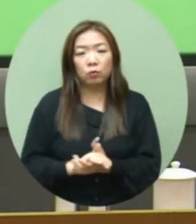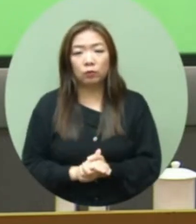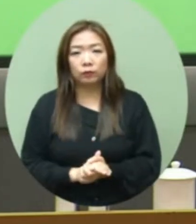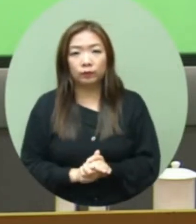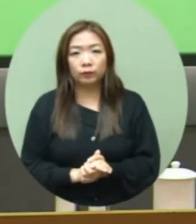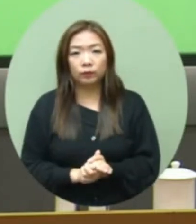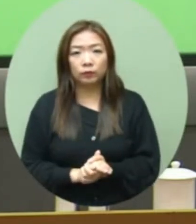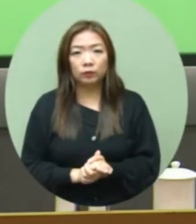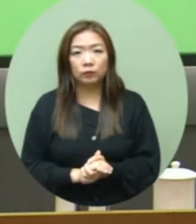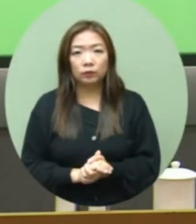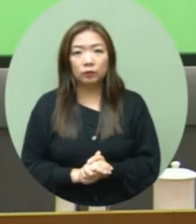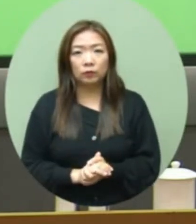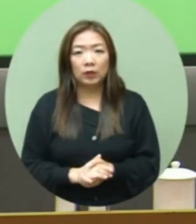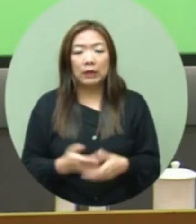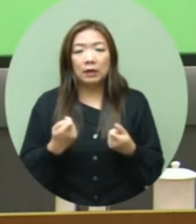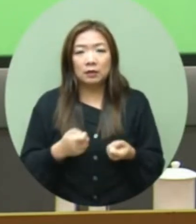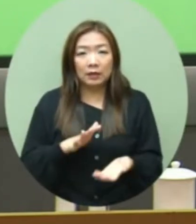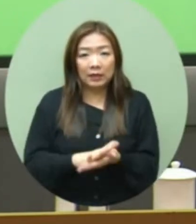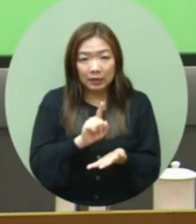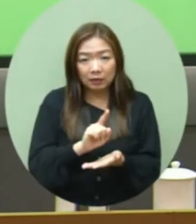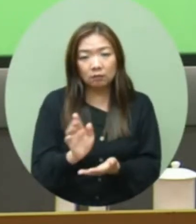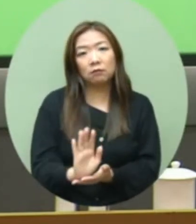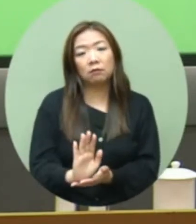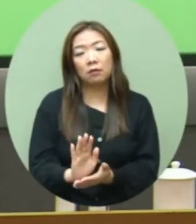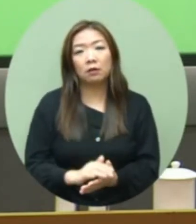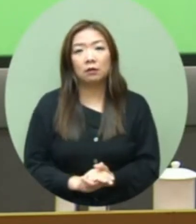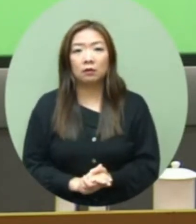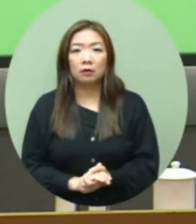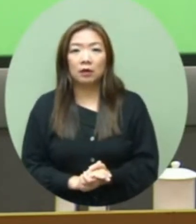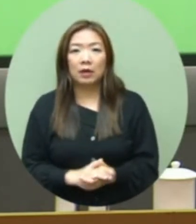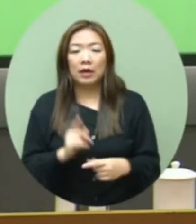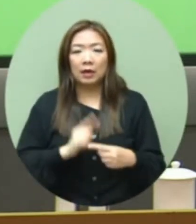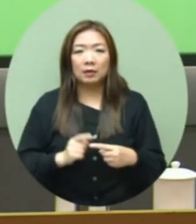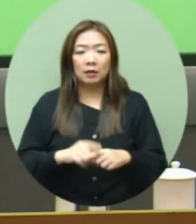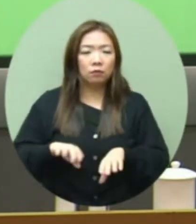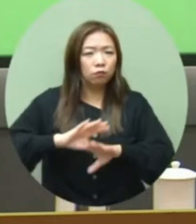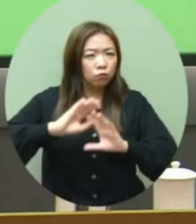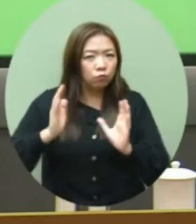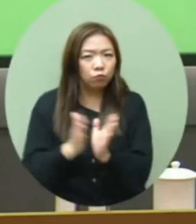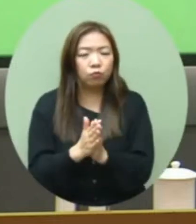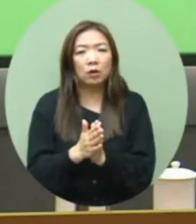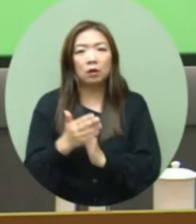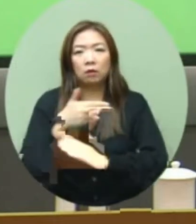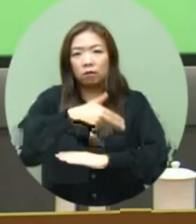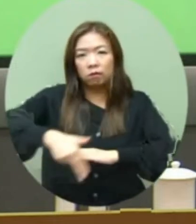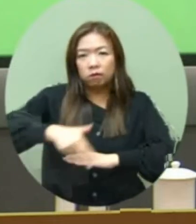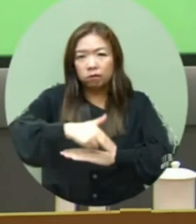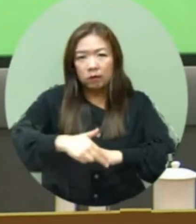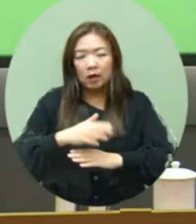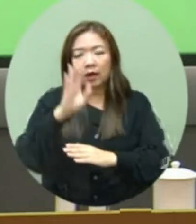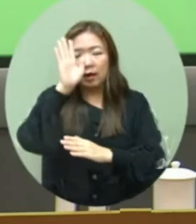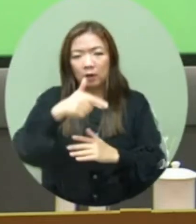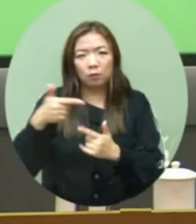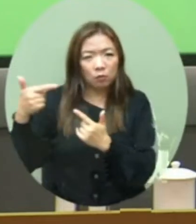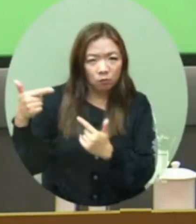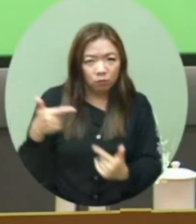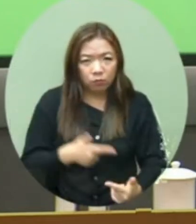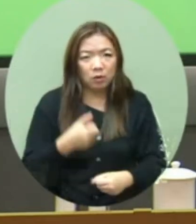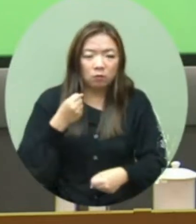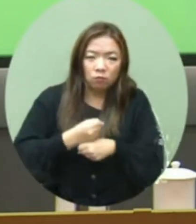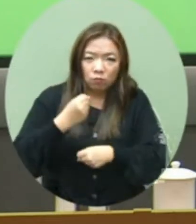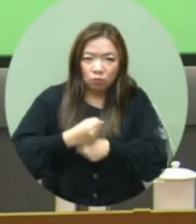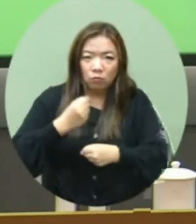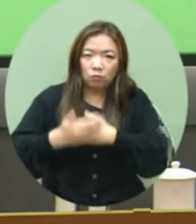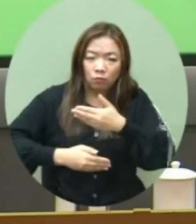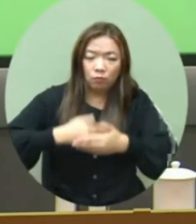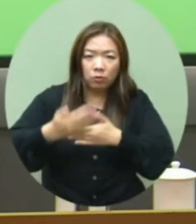approach. I look at results and pragmatism, and I set my eye on not